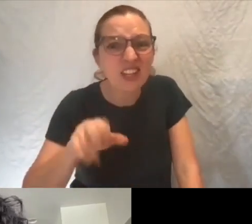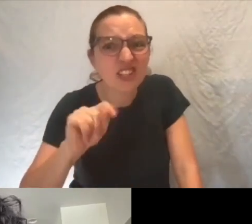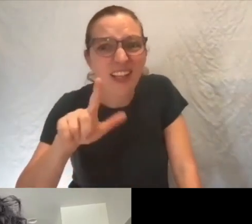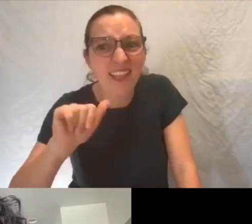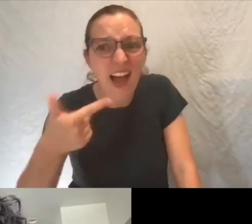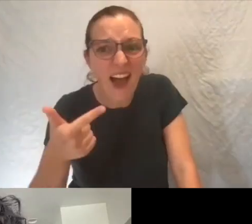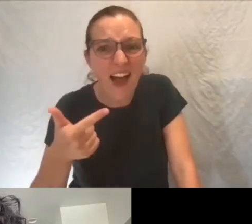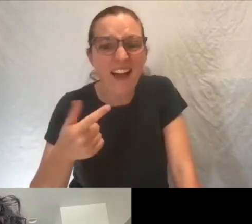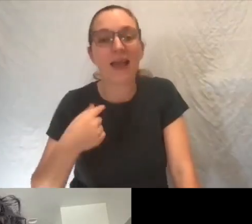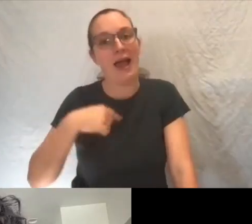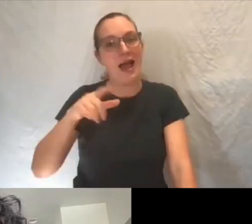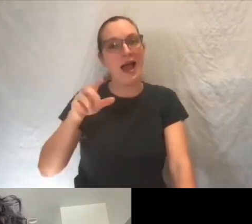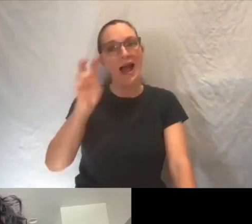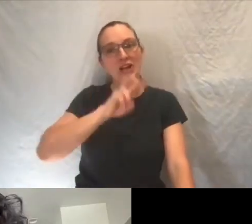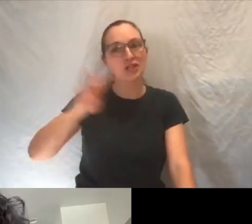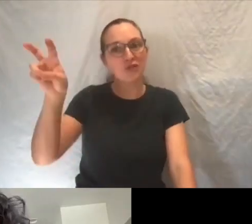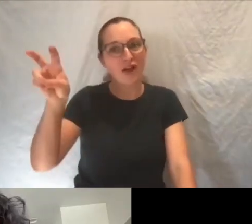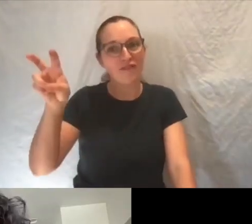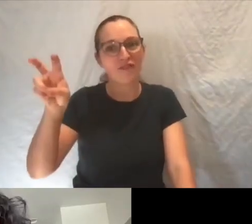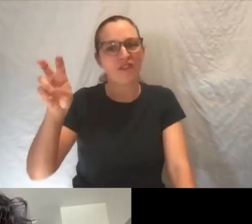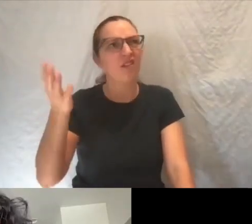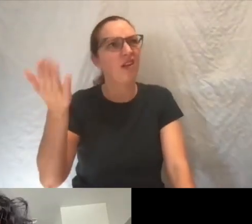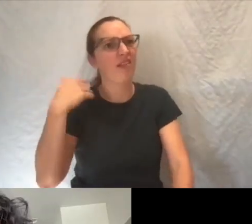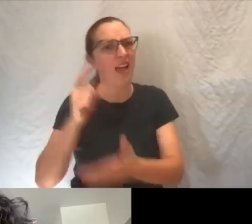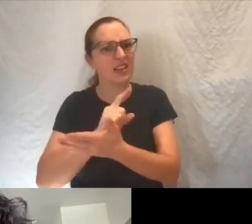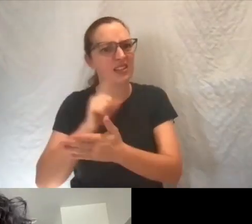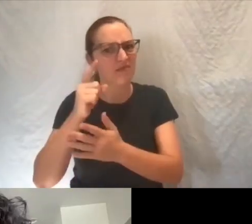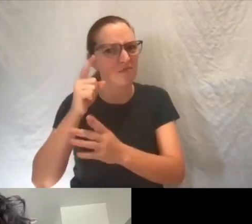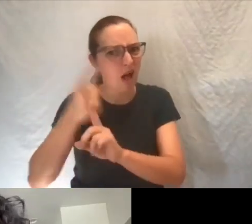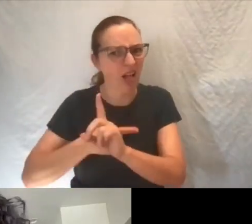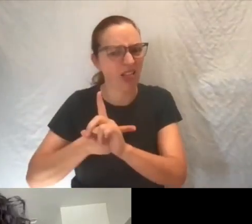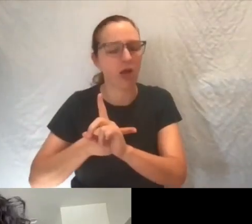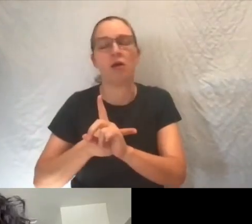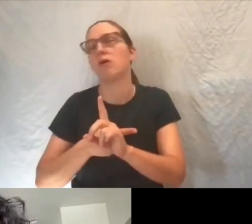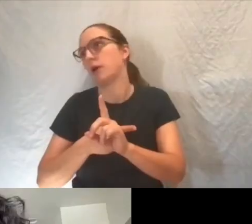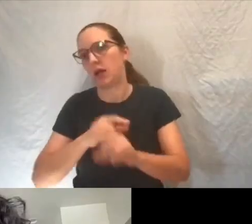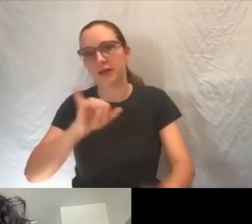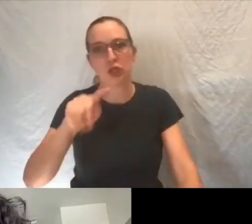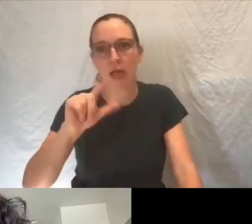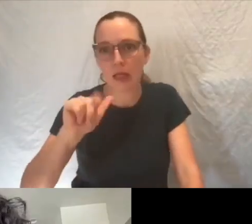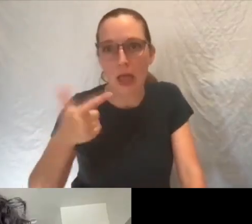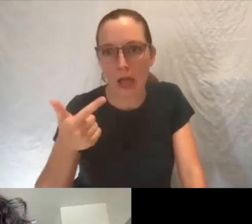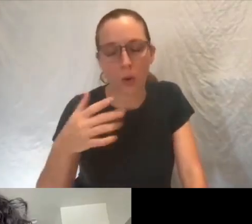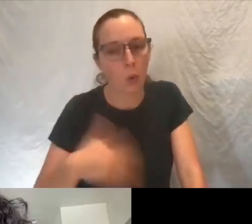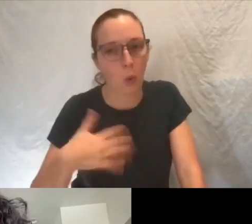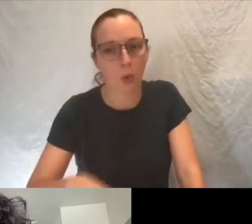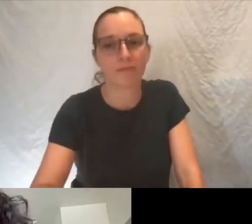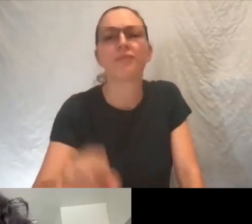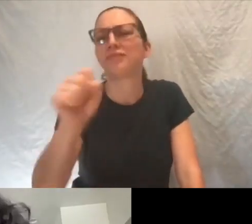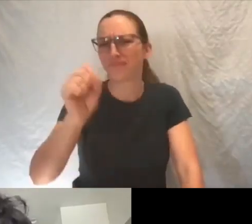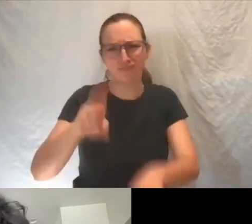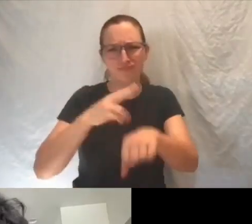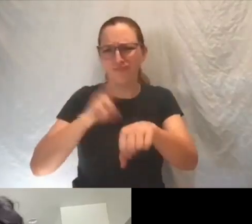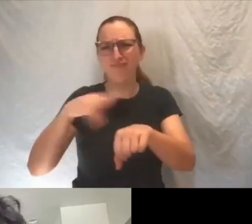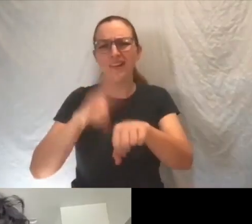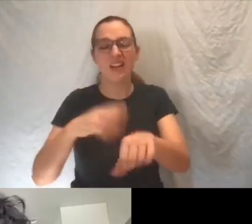the first time last month and I got, oh my God, this is what jet lag is. Oh, of course, of course. It took me probably